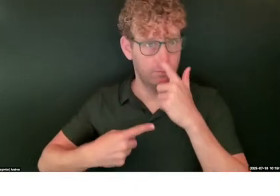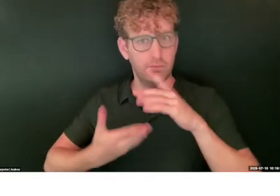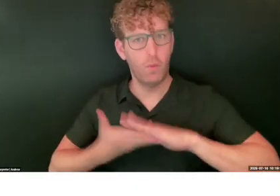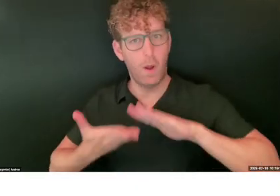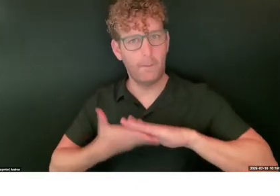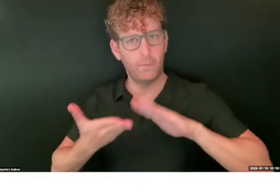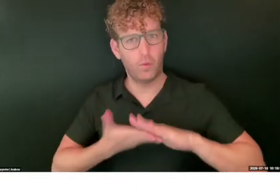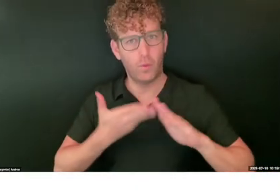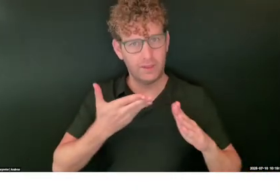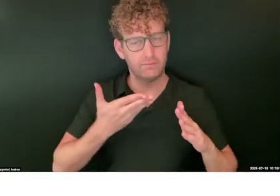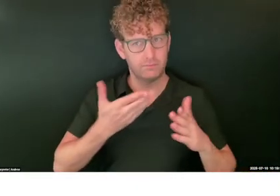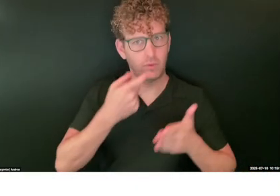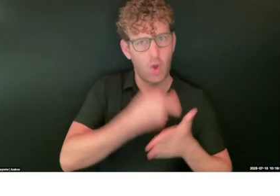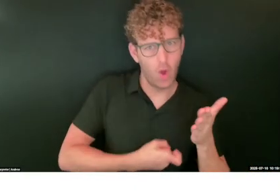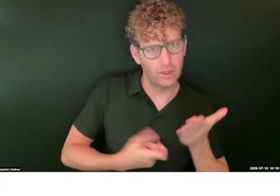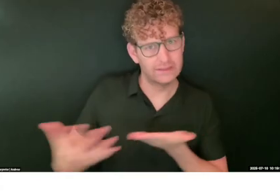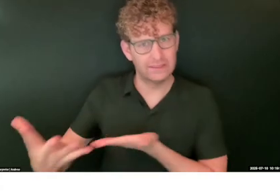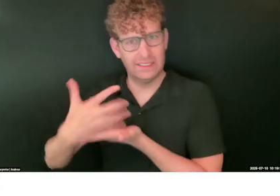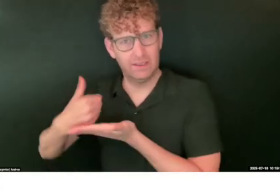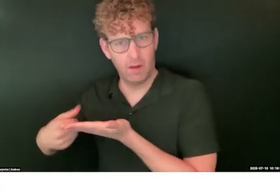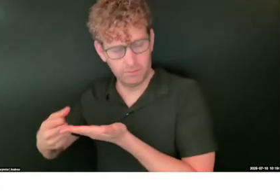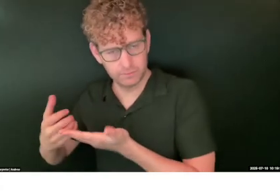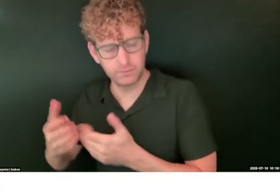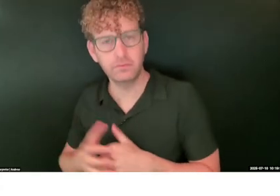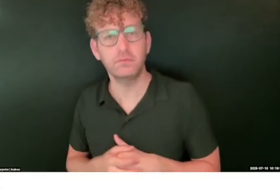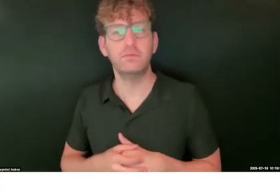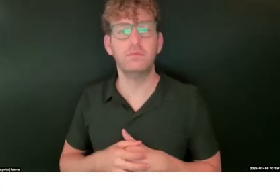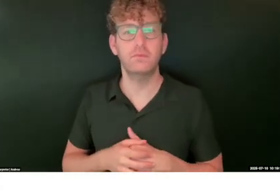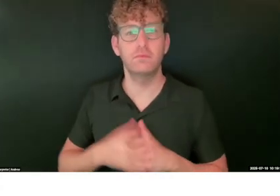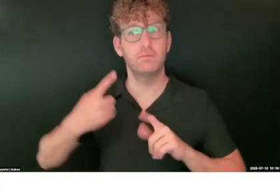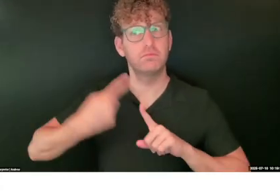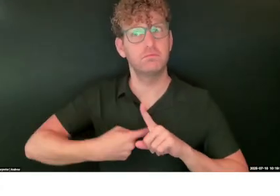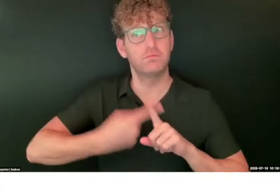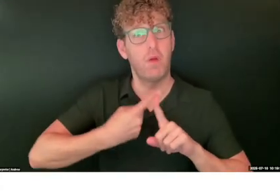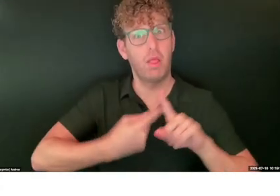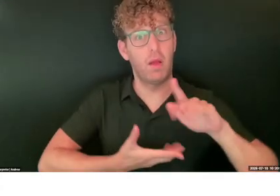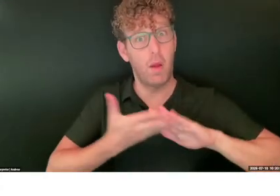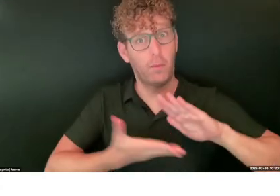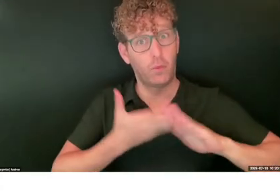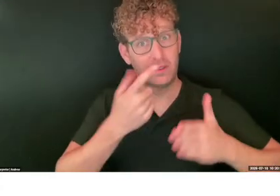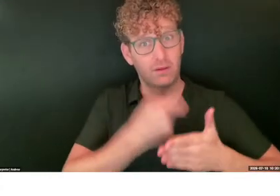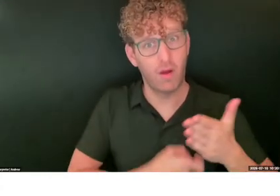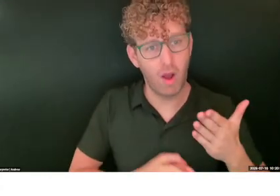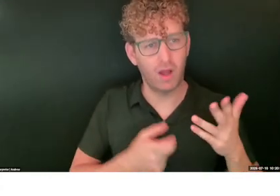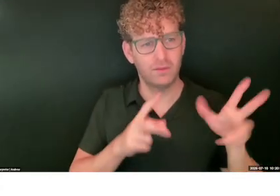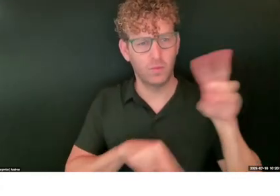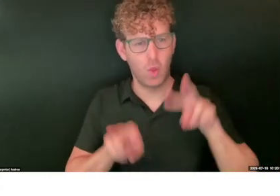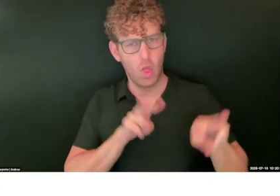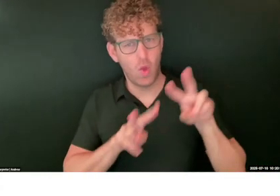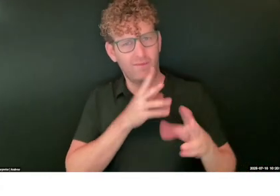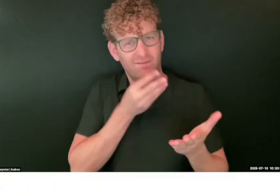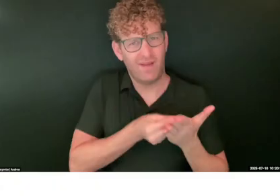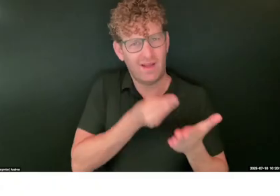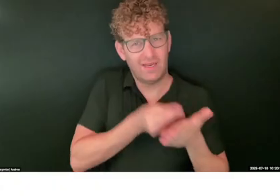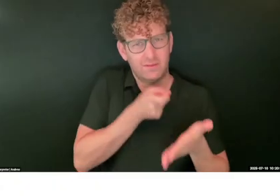In those total monthly operating costs, we're factoring in the finance costs. So that's the paying off the principal, including taxes and fees and things like